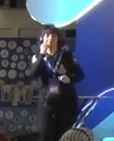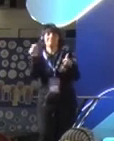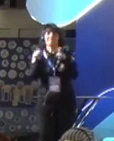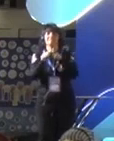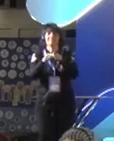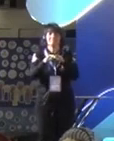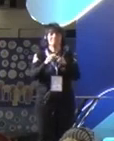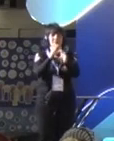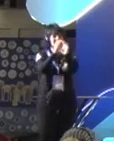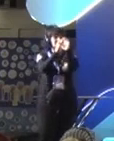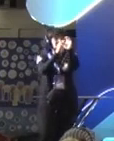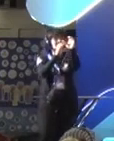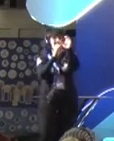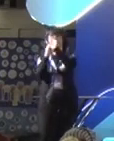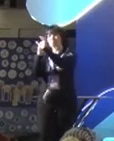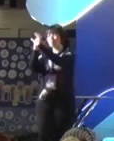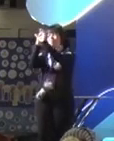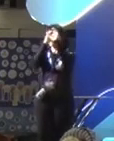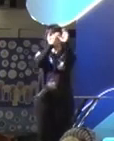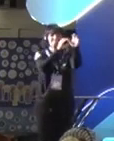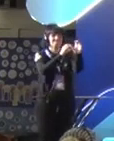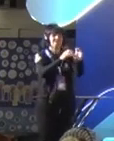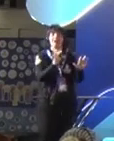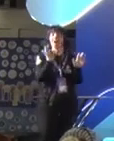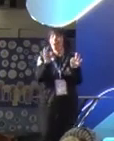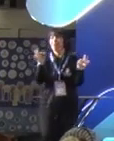That's fantastic. That Muito obrigada. Really great work.